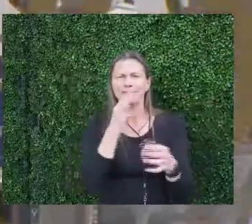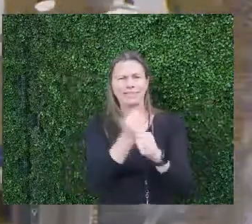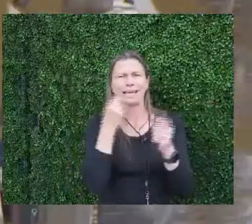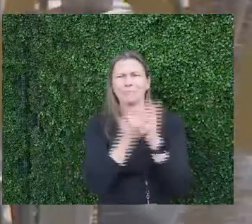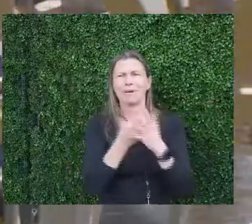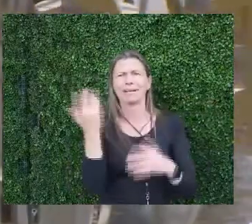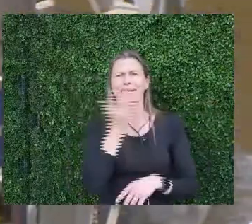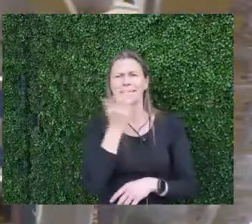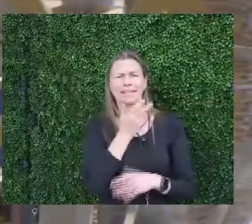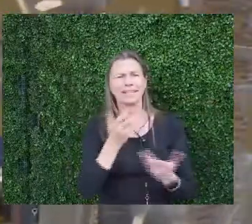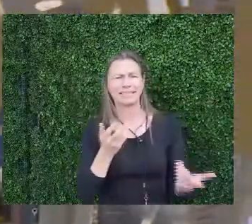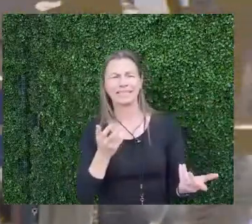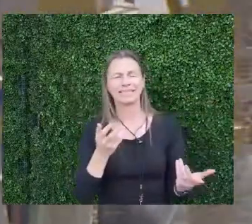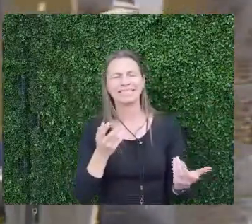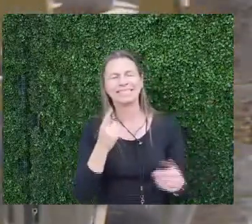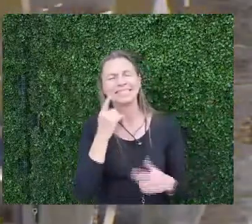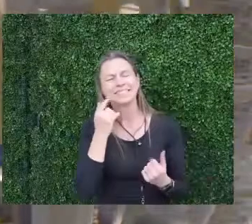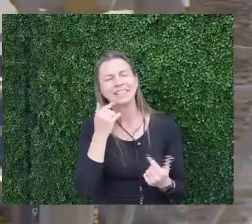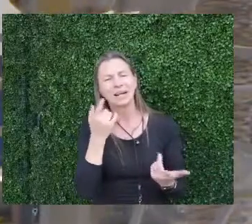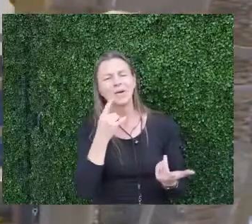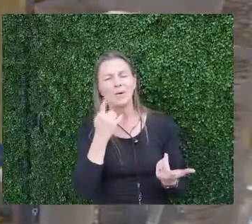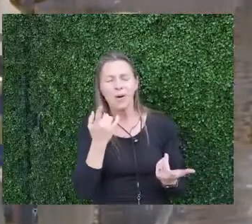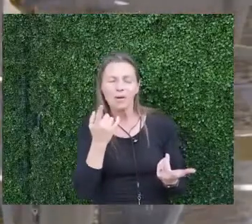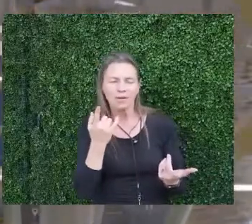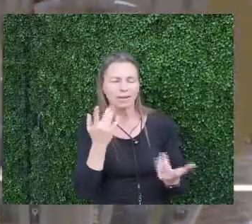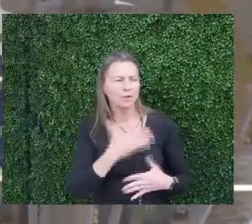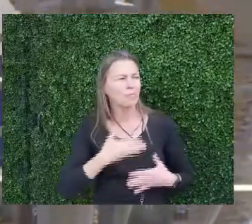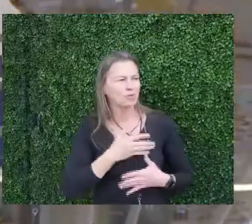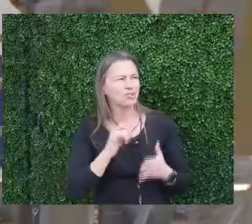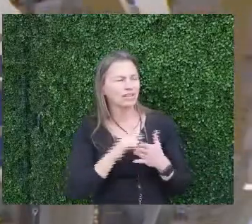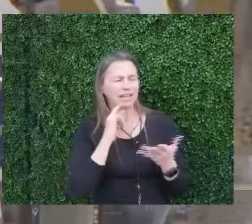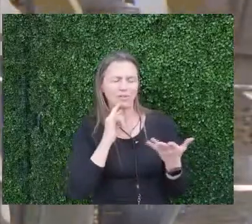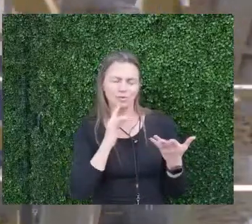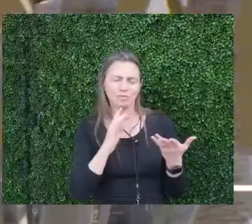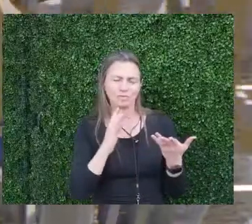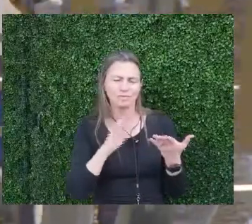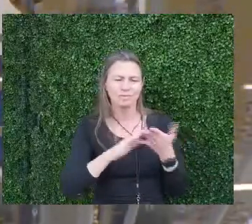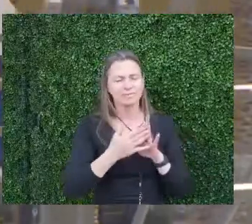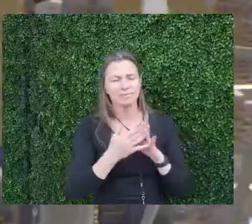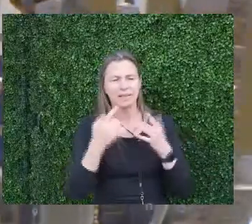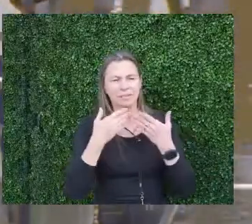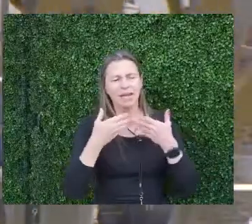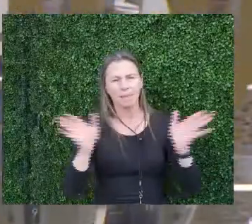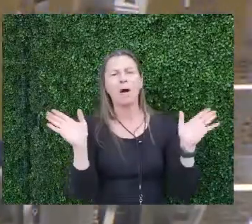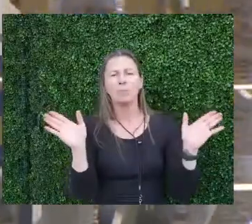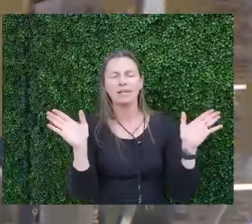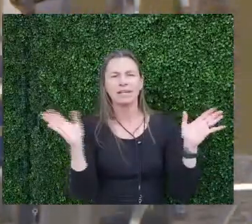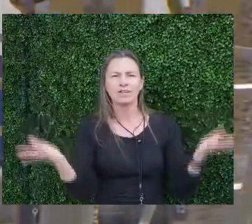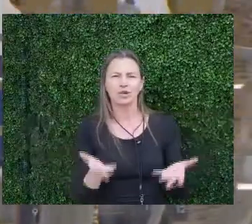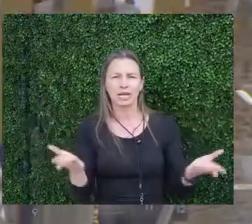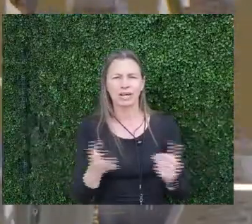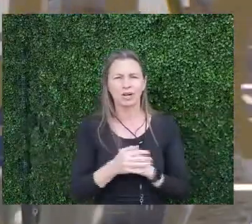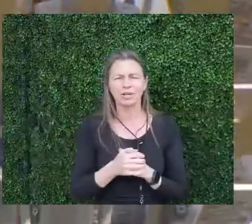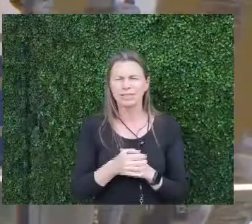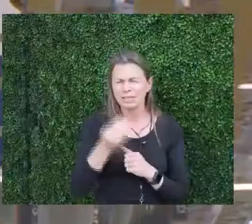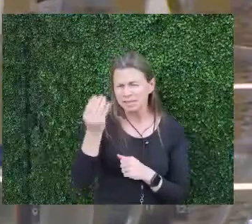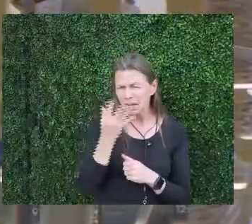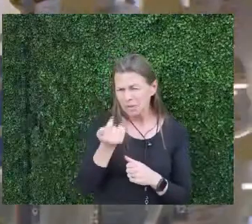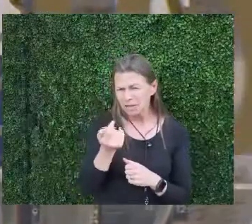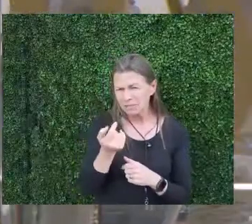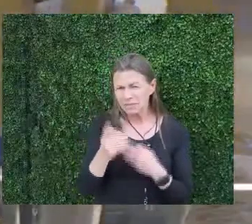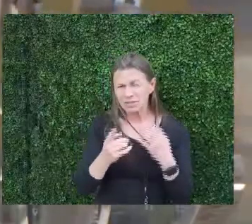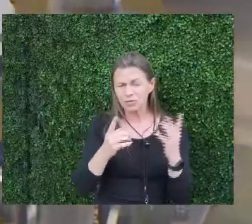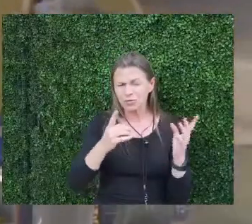But we appreciate that you at least came public and you're here. Tell me a little bit about, you came to this country